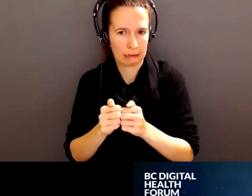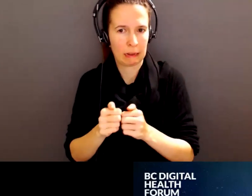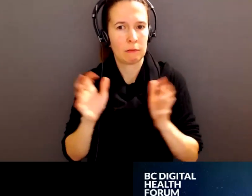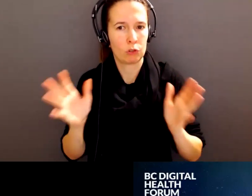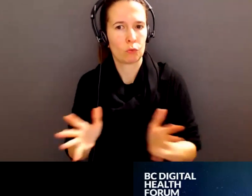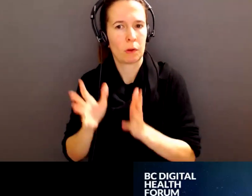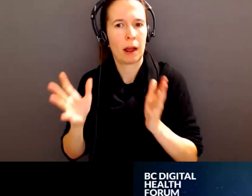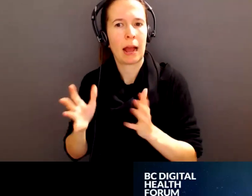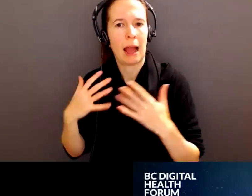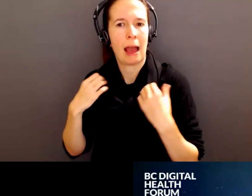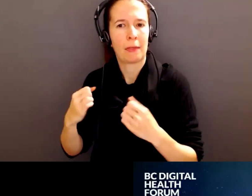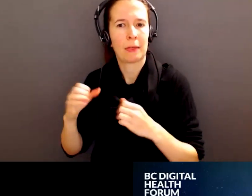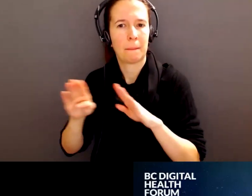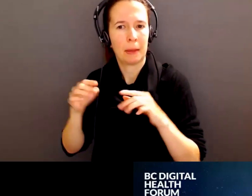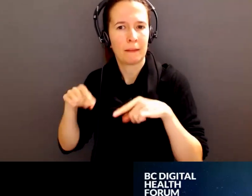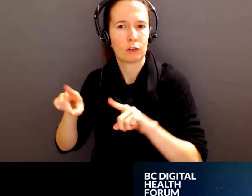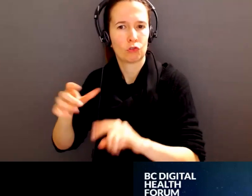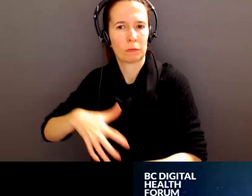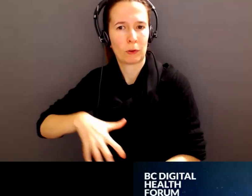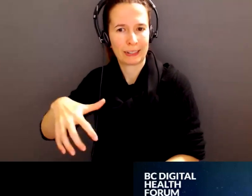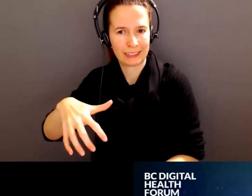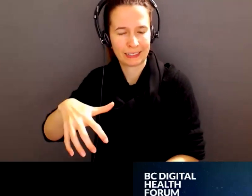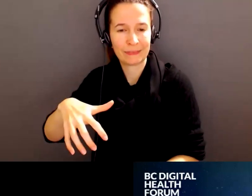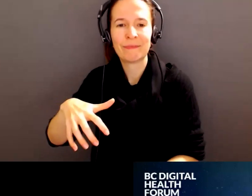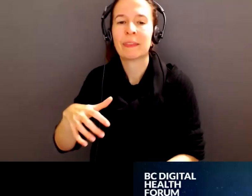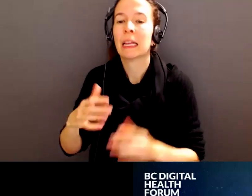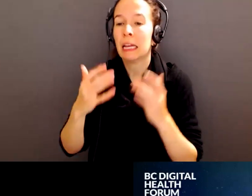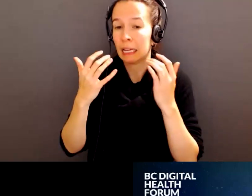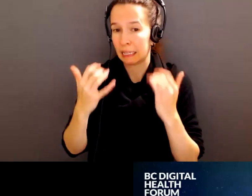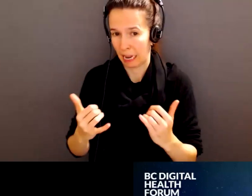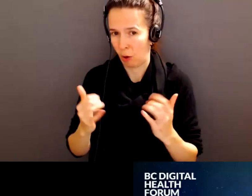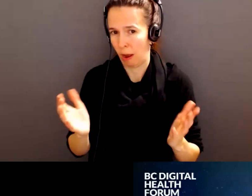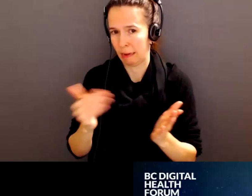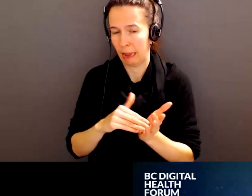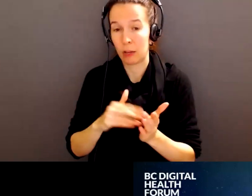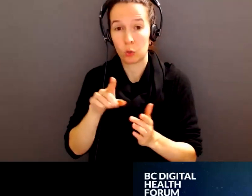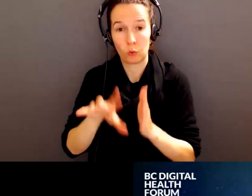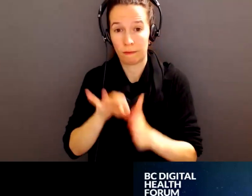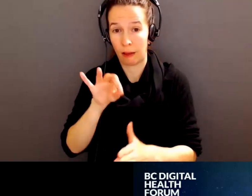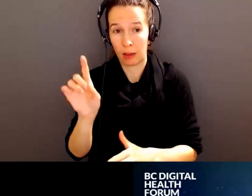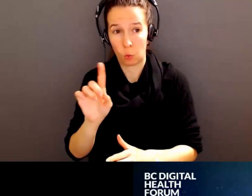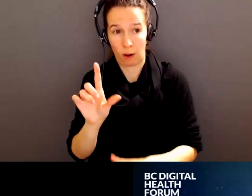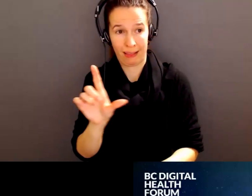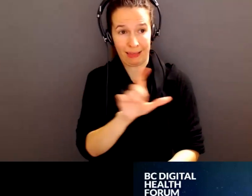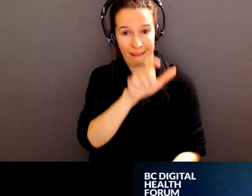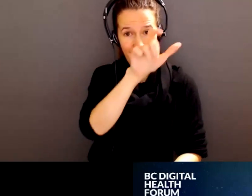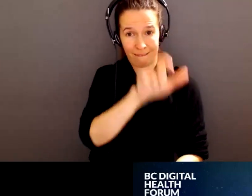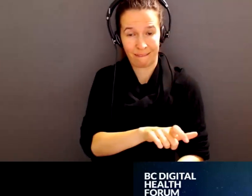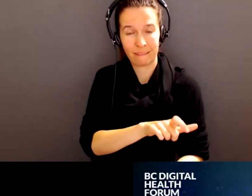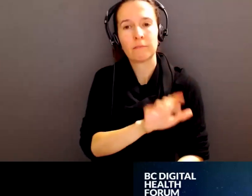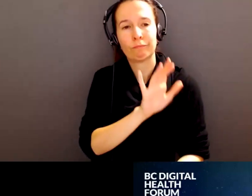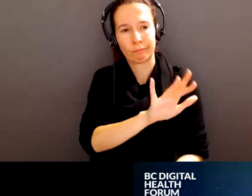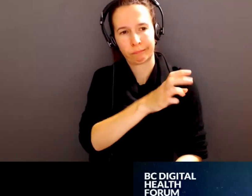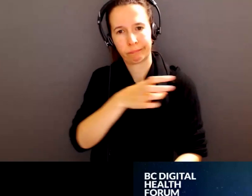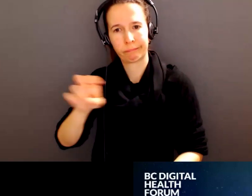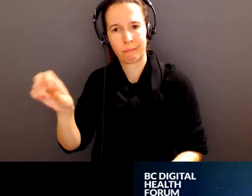in Pregnancy. Gentle reminder again that you can navigate to that on the left-hand side of your panel on your screens. We will see you